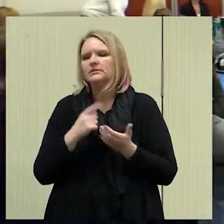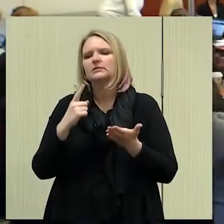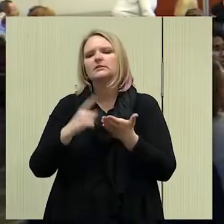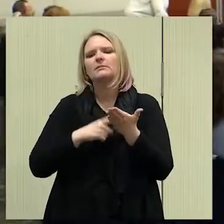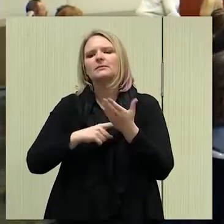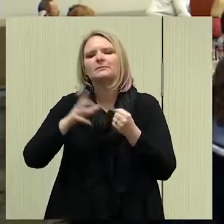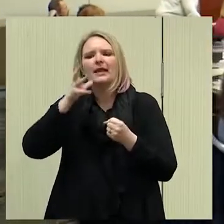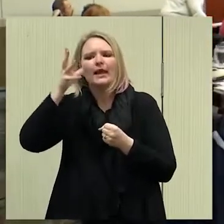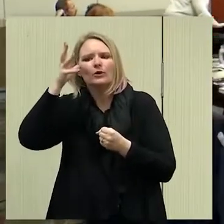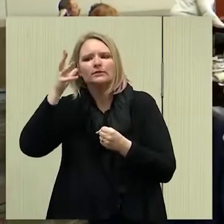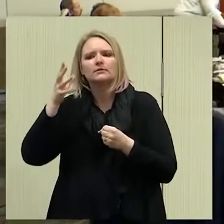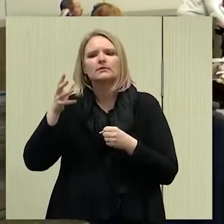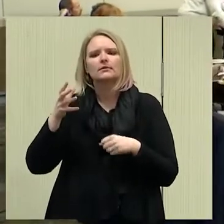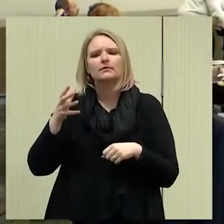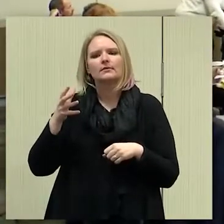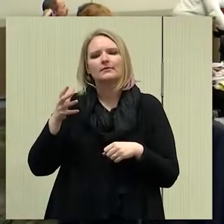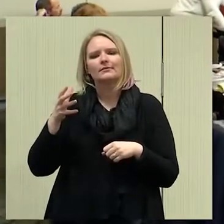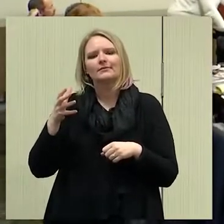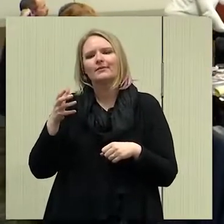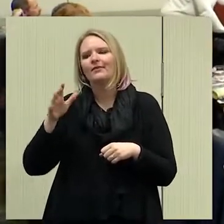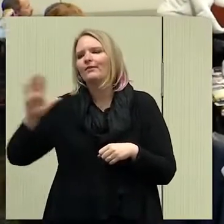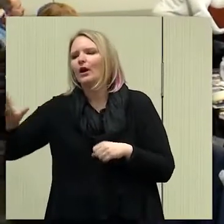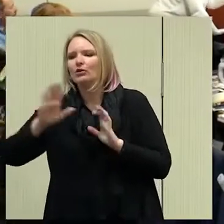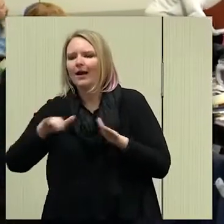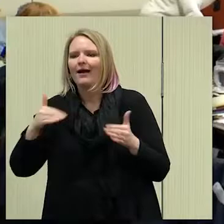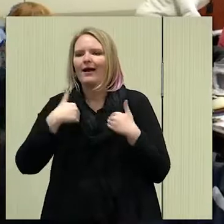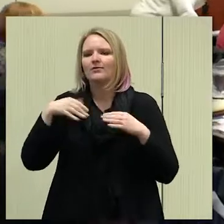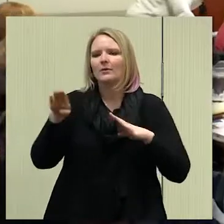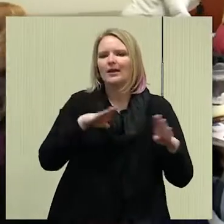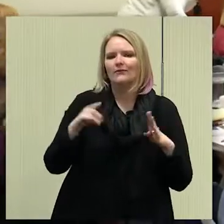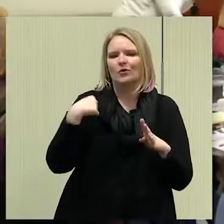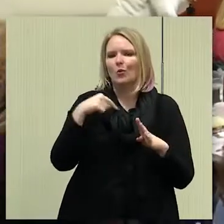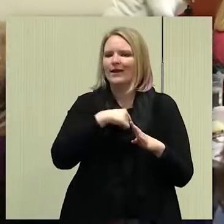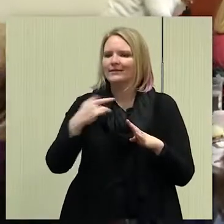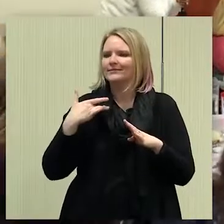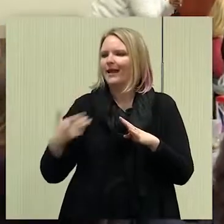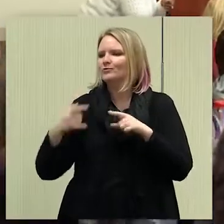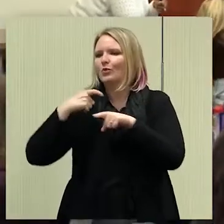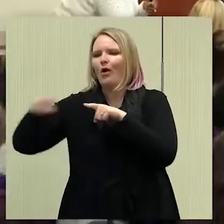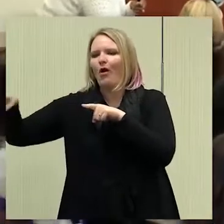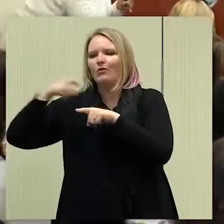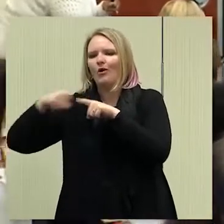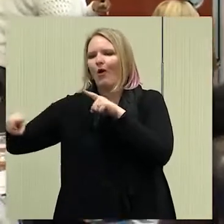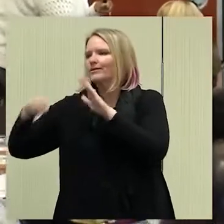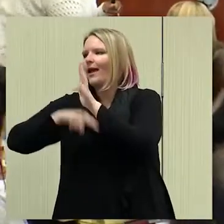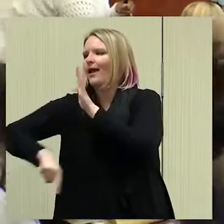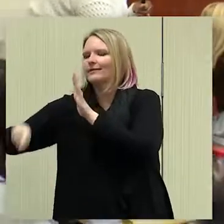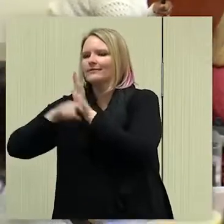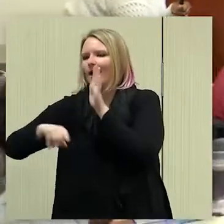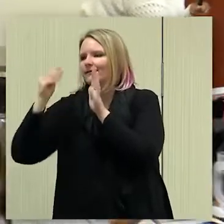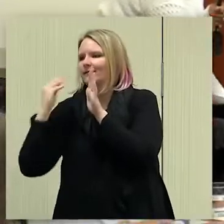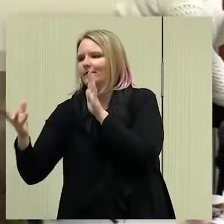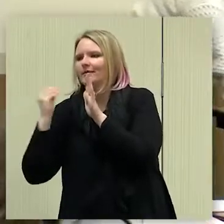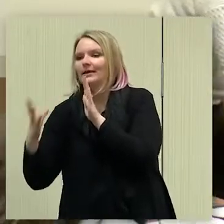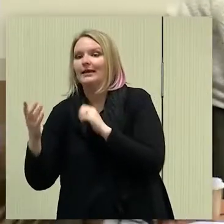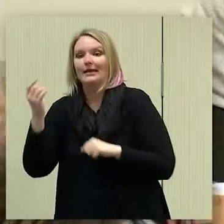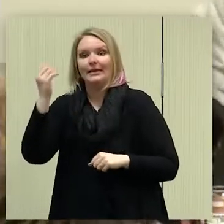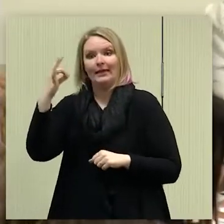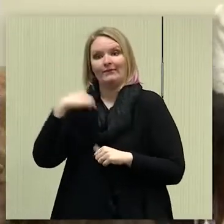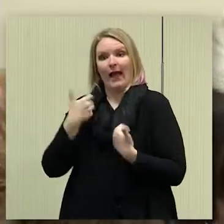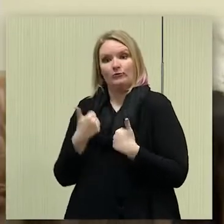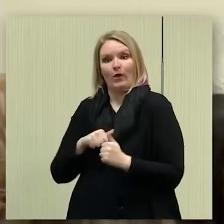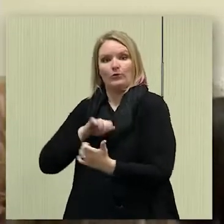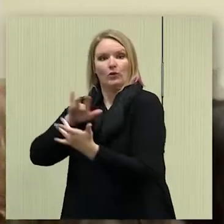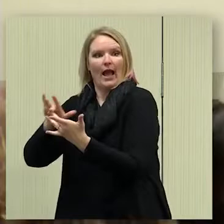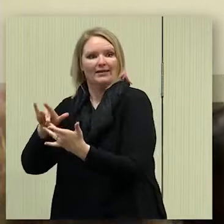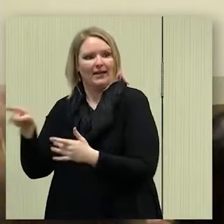always getting phone calls or notes home about the negative things that are going on. So when you do call or try to reach out,